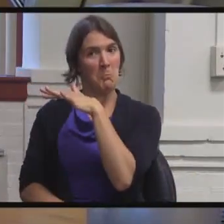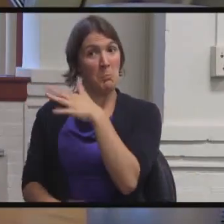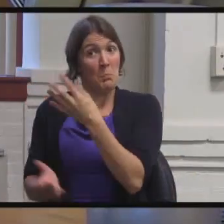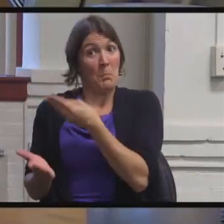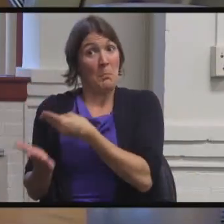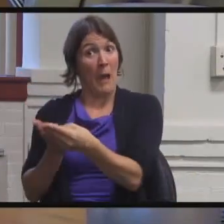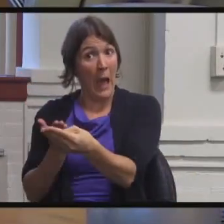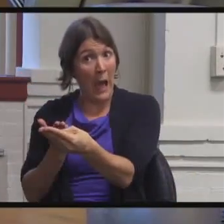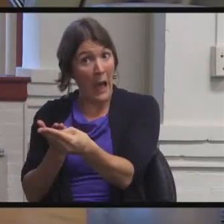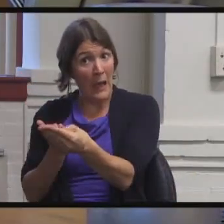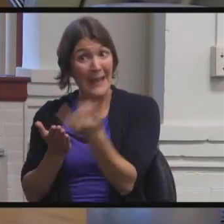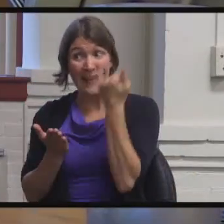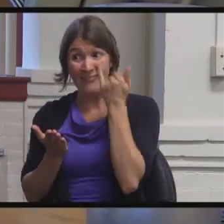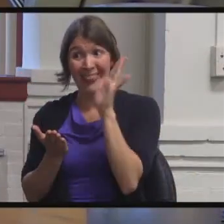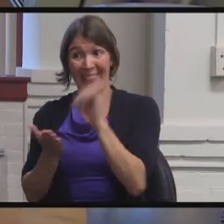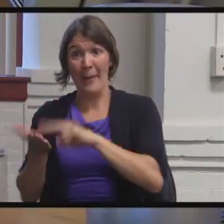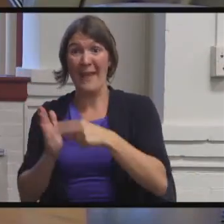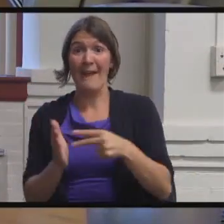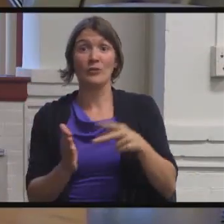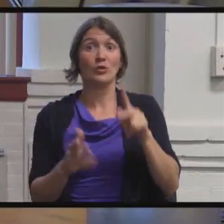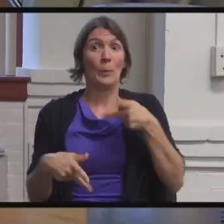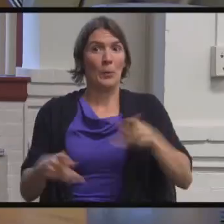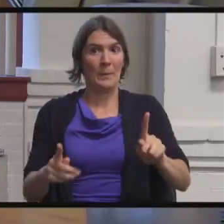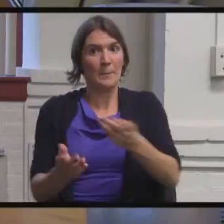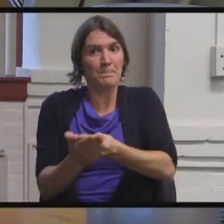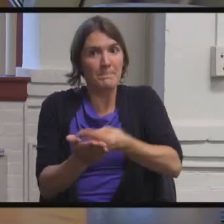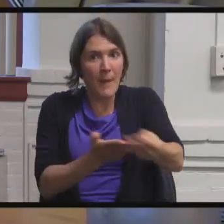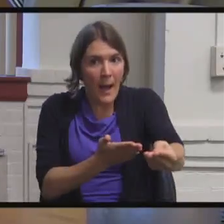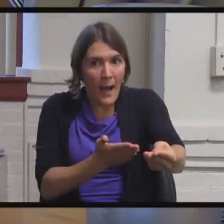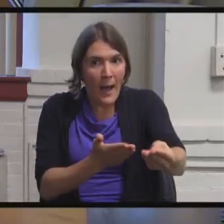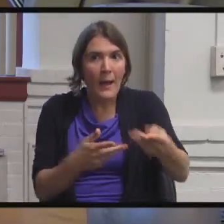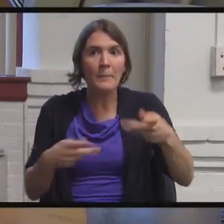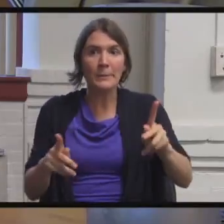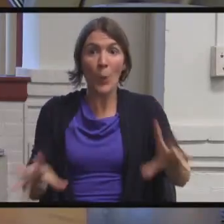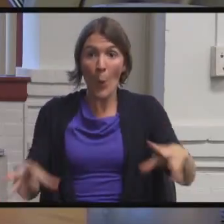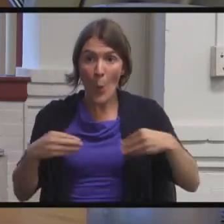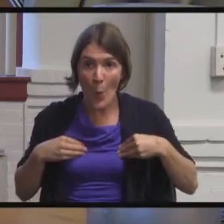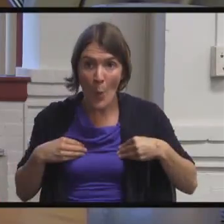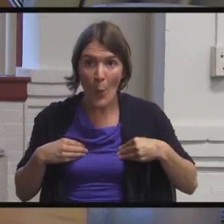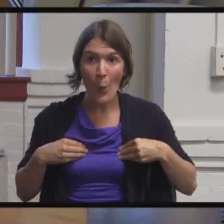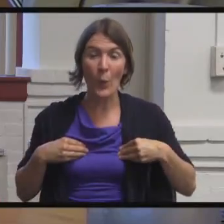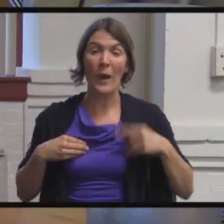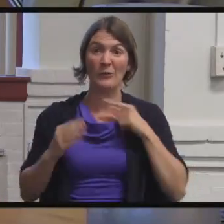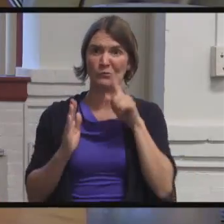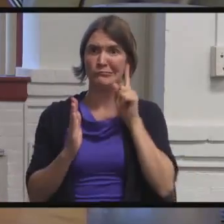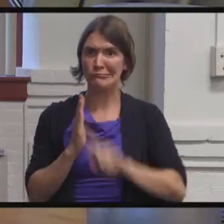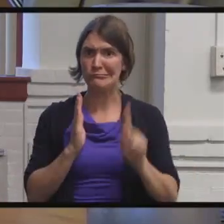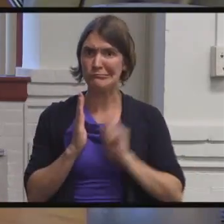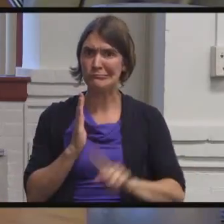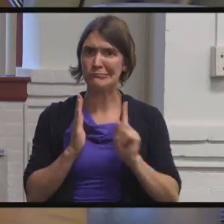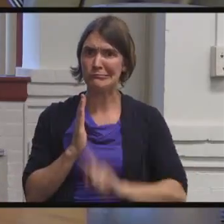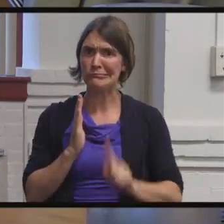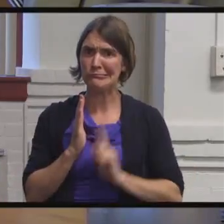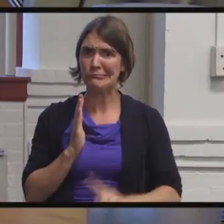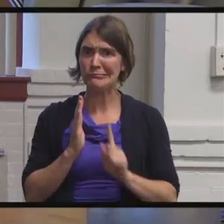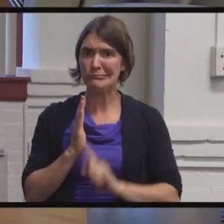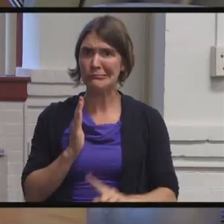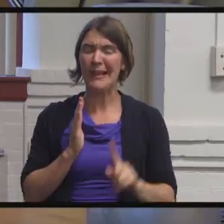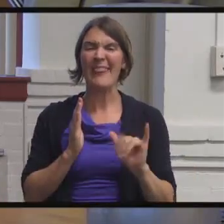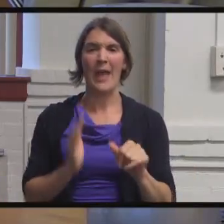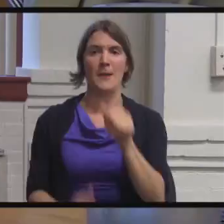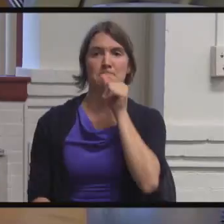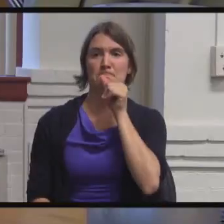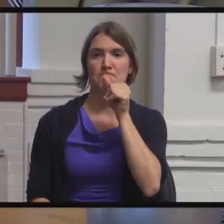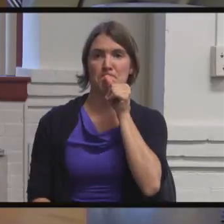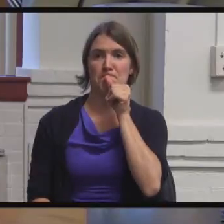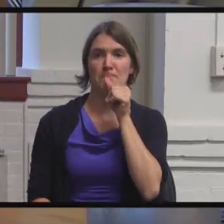secure ownership rights or potential option to purchase, and we're subject to confidentiality